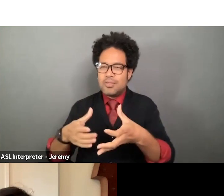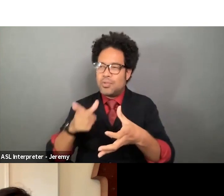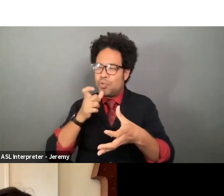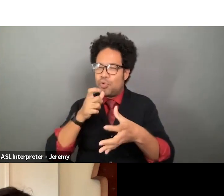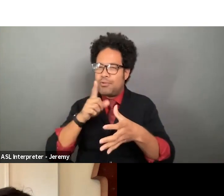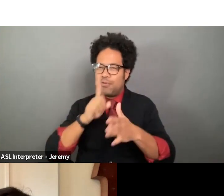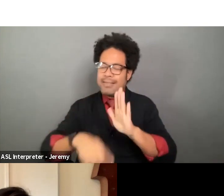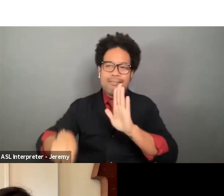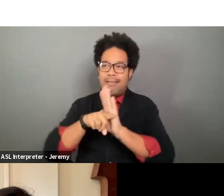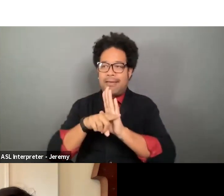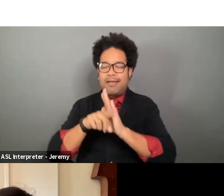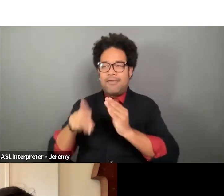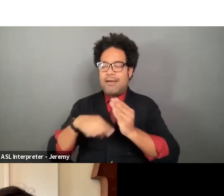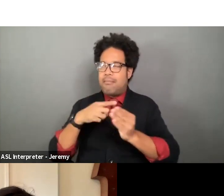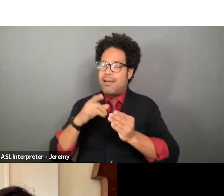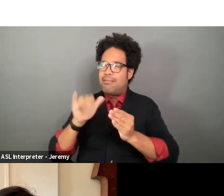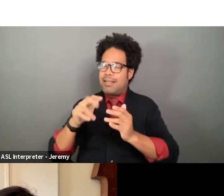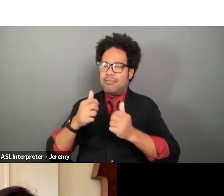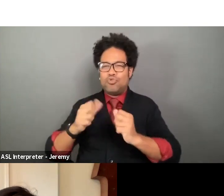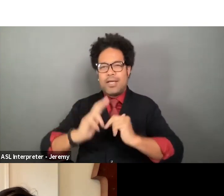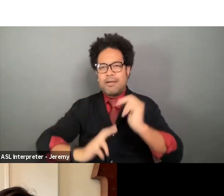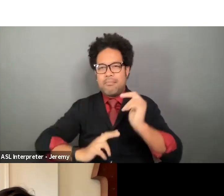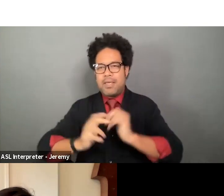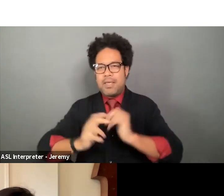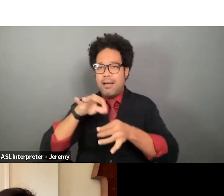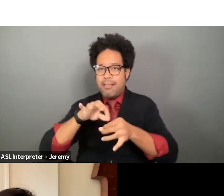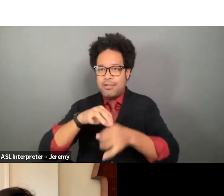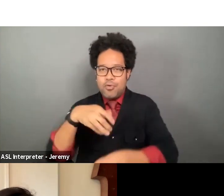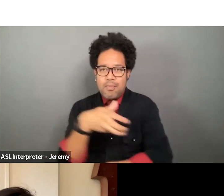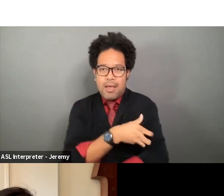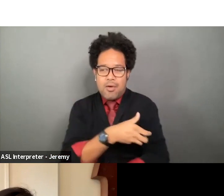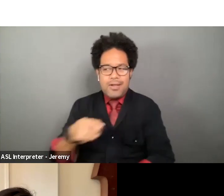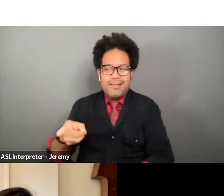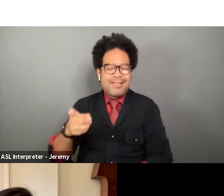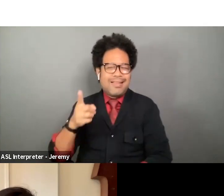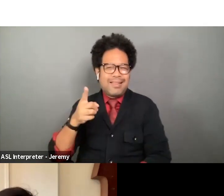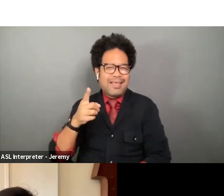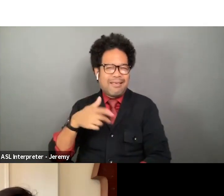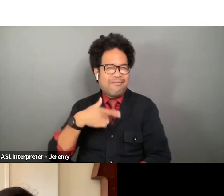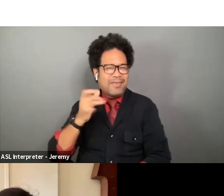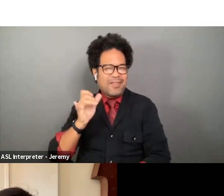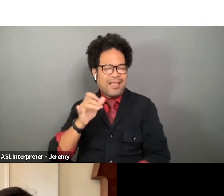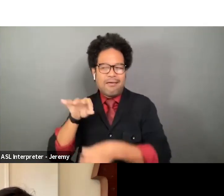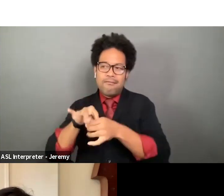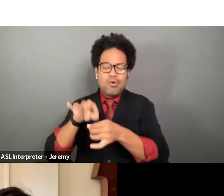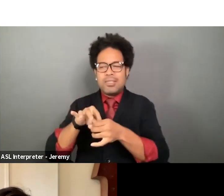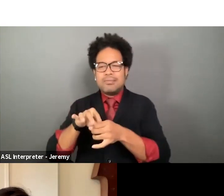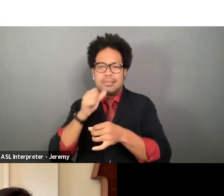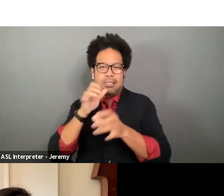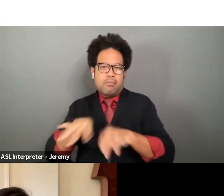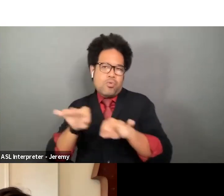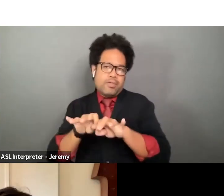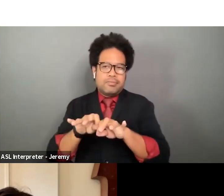the whole endeavor to build electoral power. They do not feel like voting matters. They